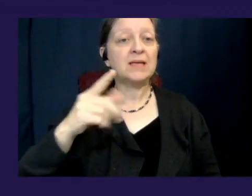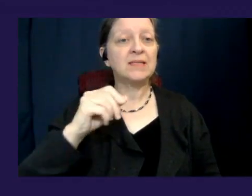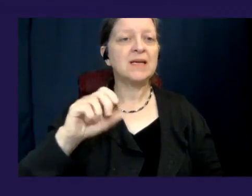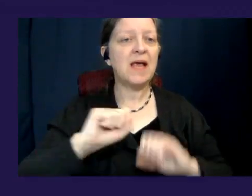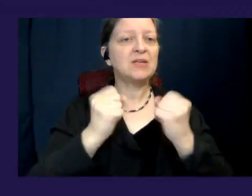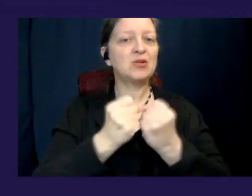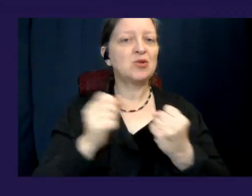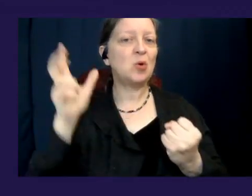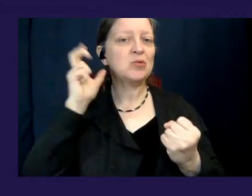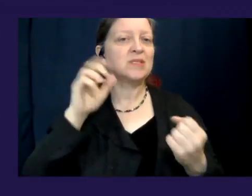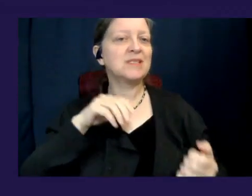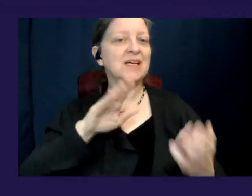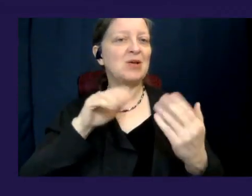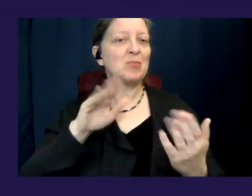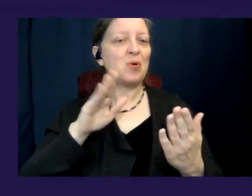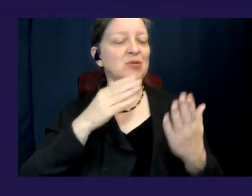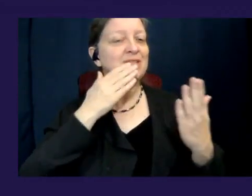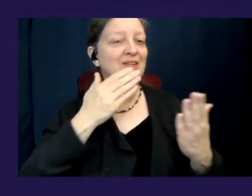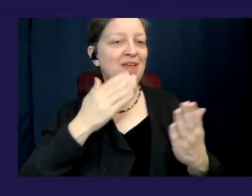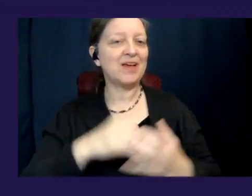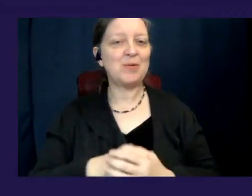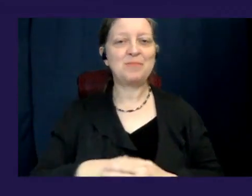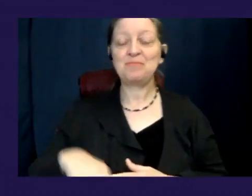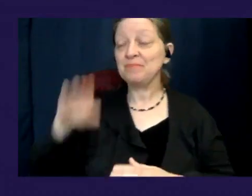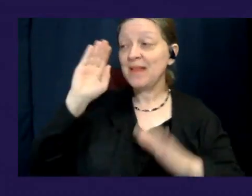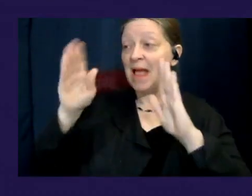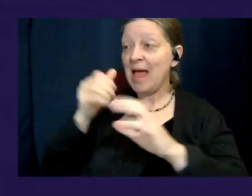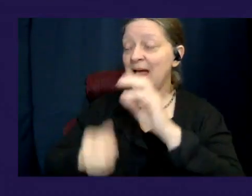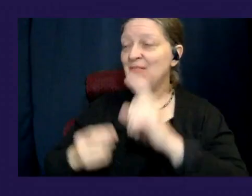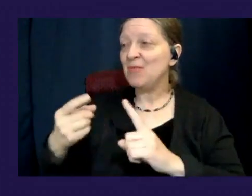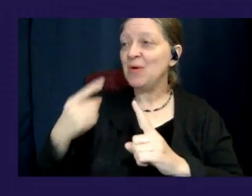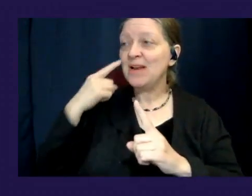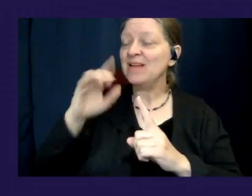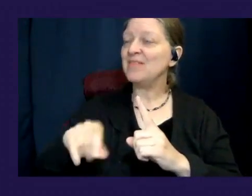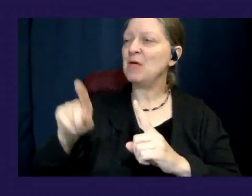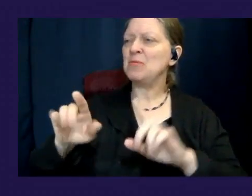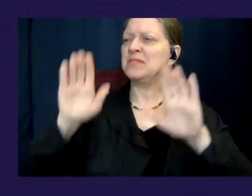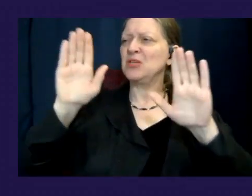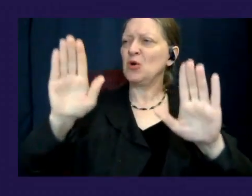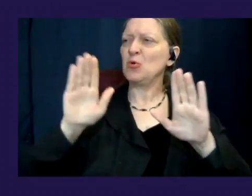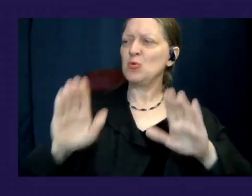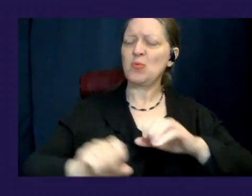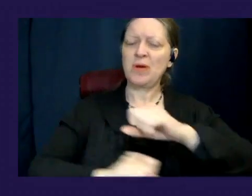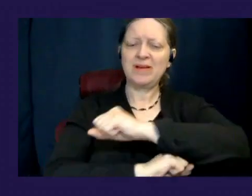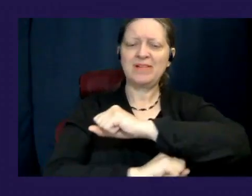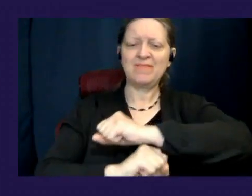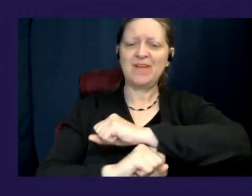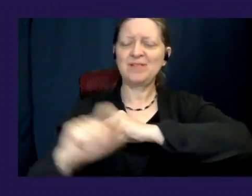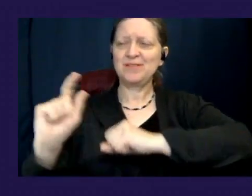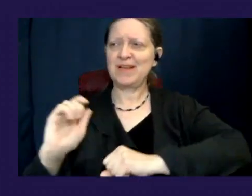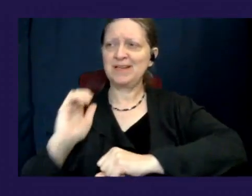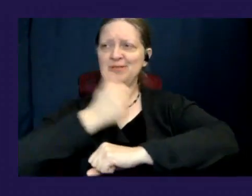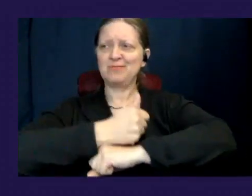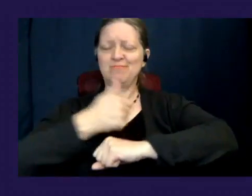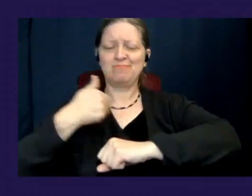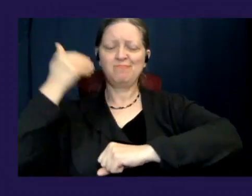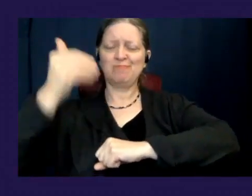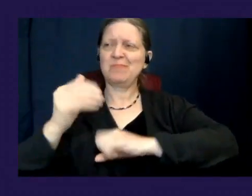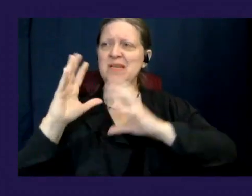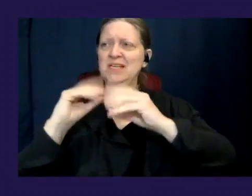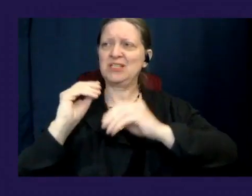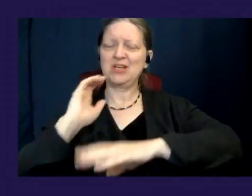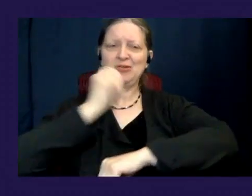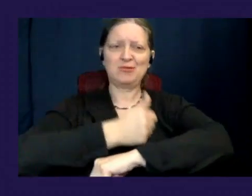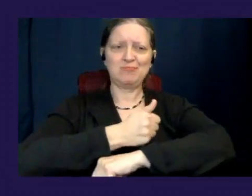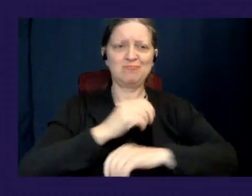Hi, everyone. That was, I think, a fabulous setup for the next session. So let's go ahead and